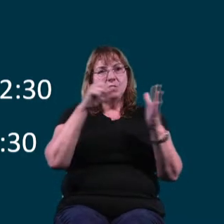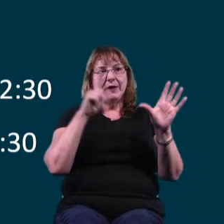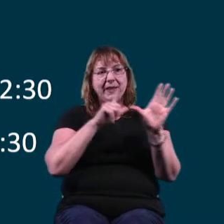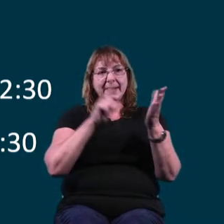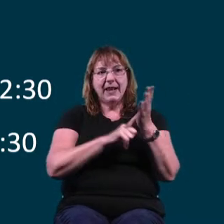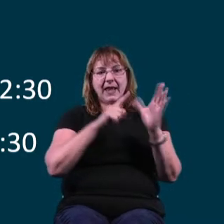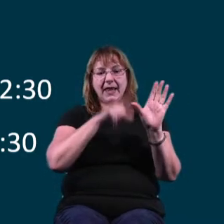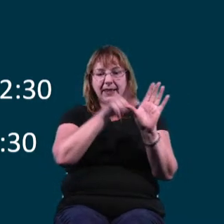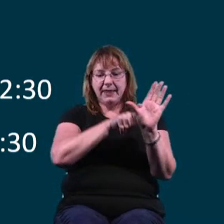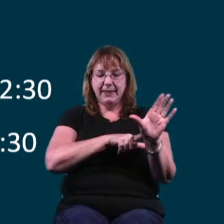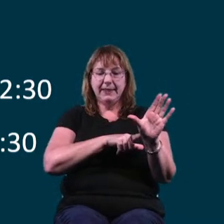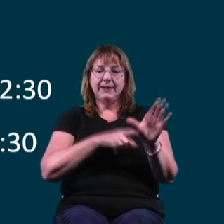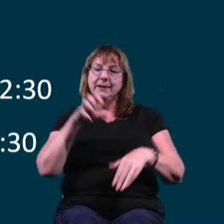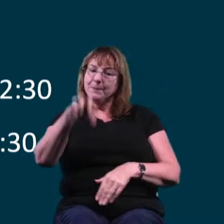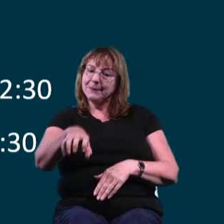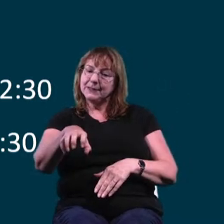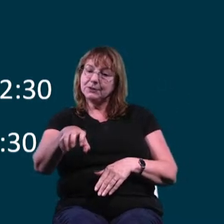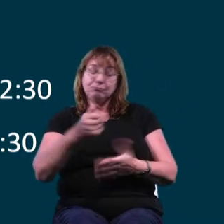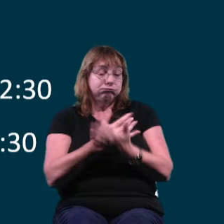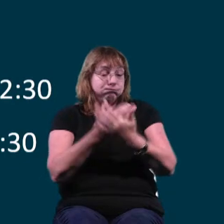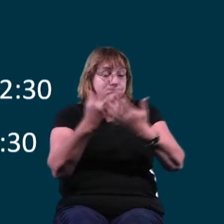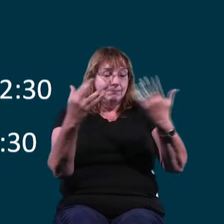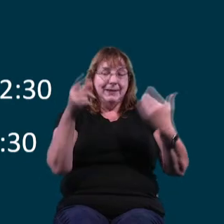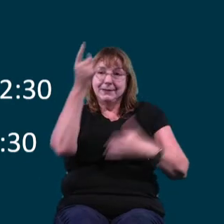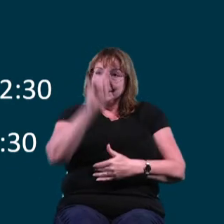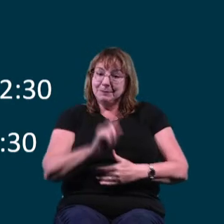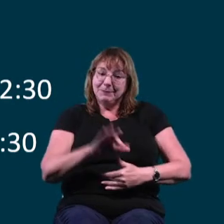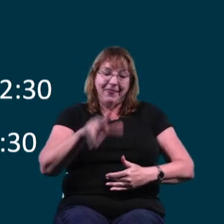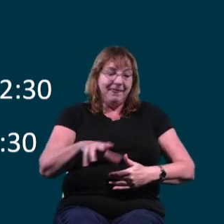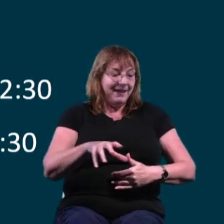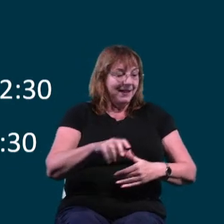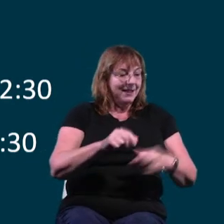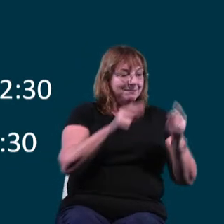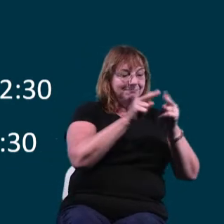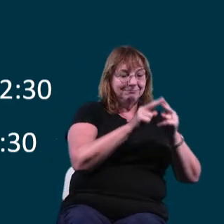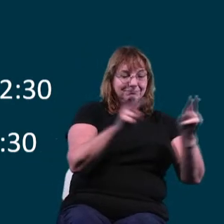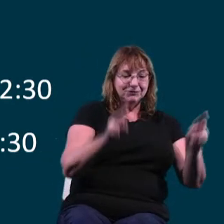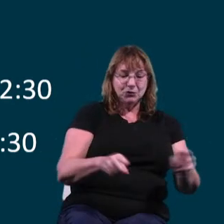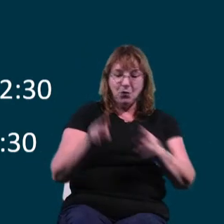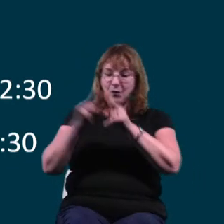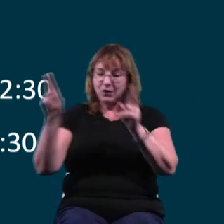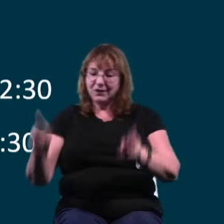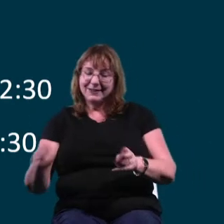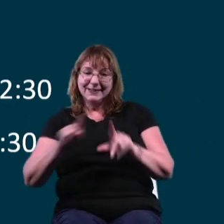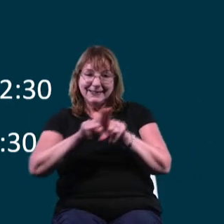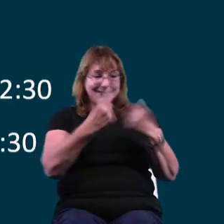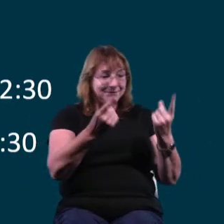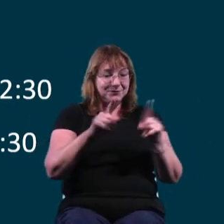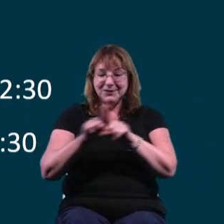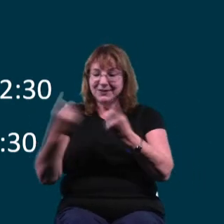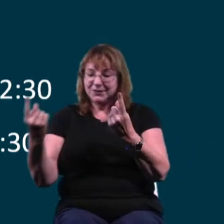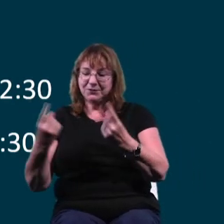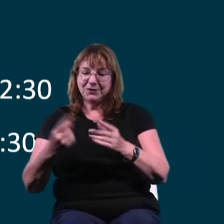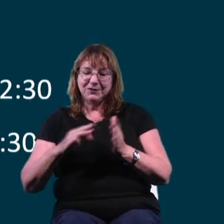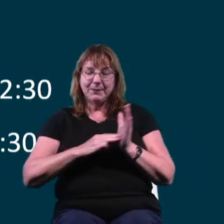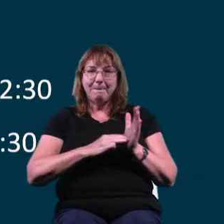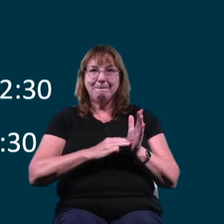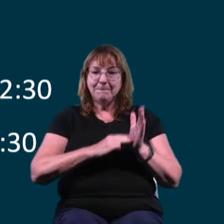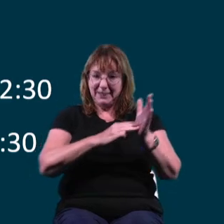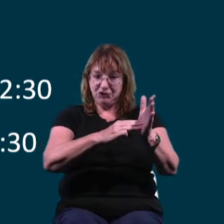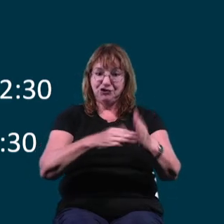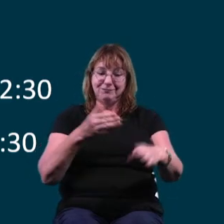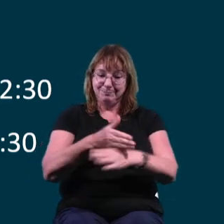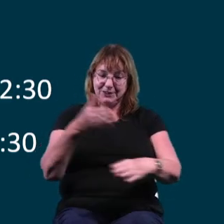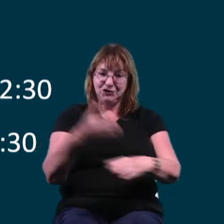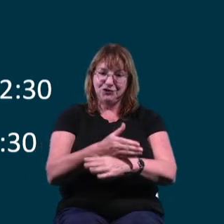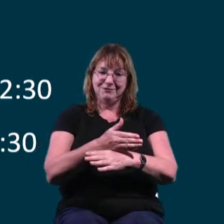seminars. We have many exhibitors there, from all different mission organisations who would love for you to come and talk to you about what